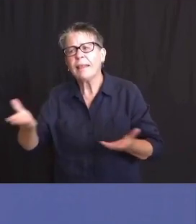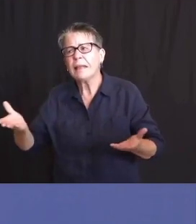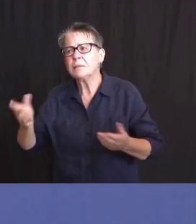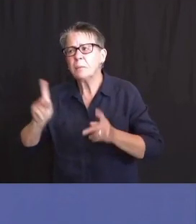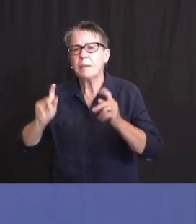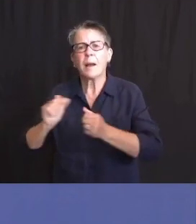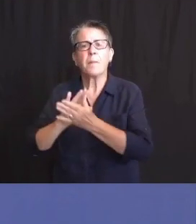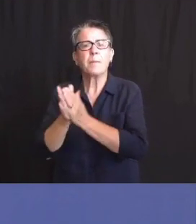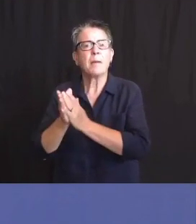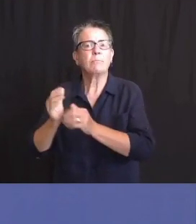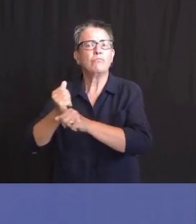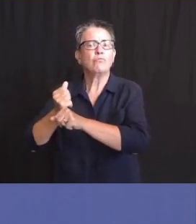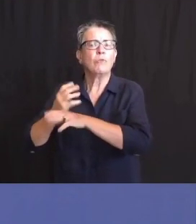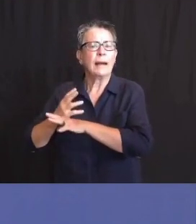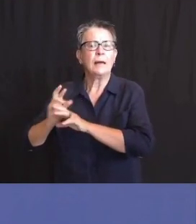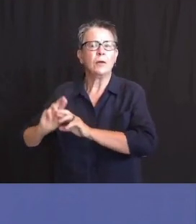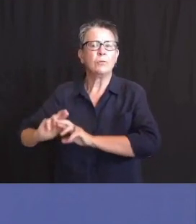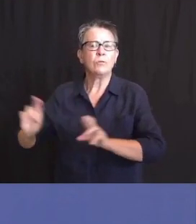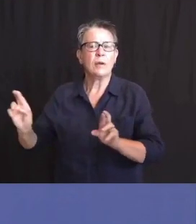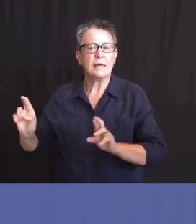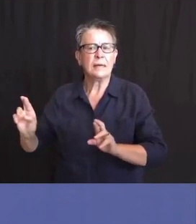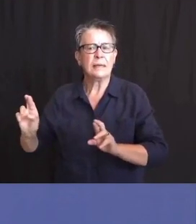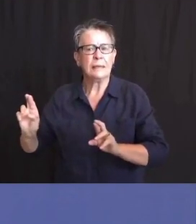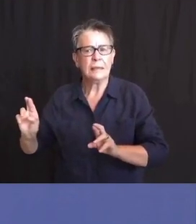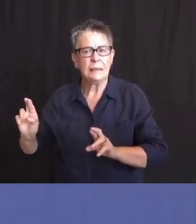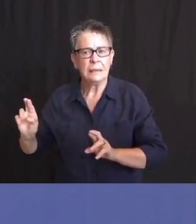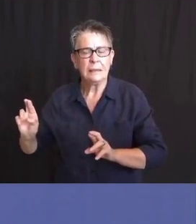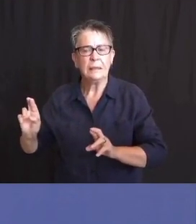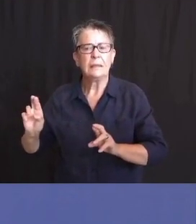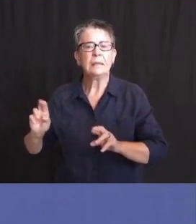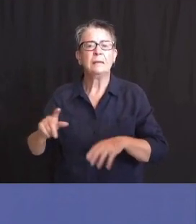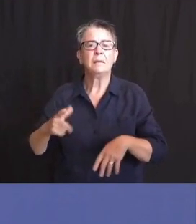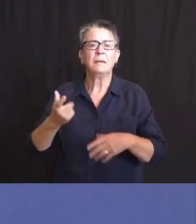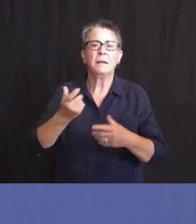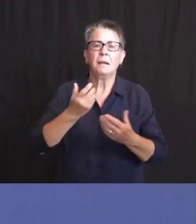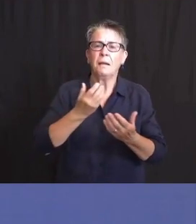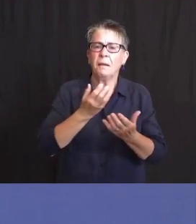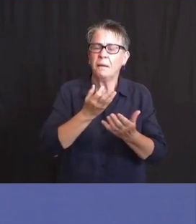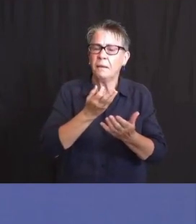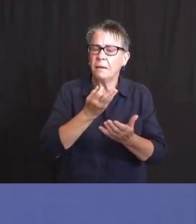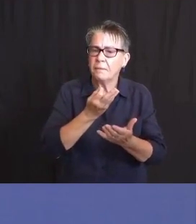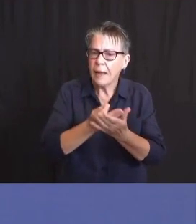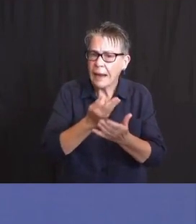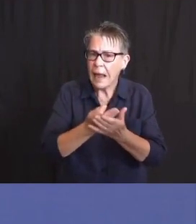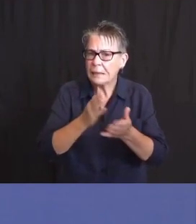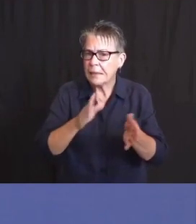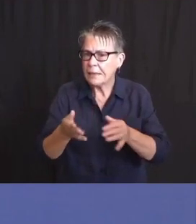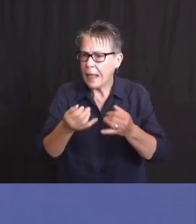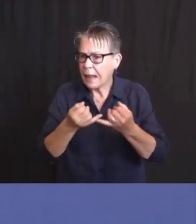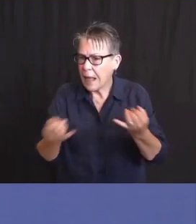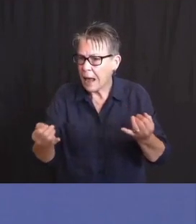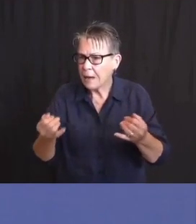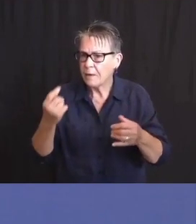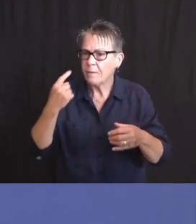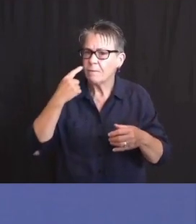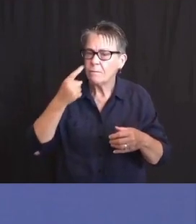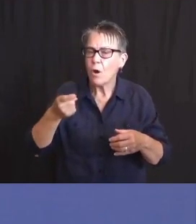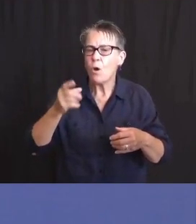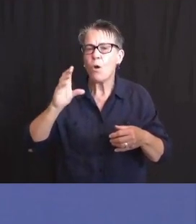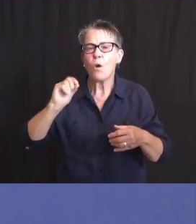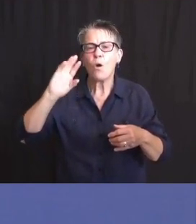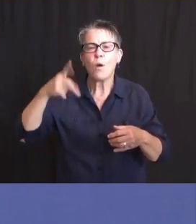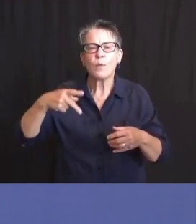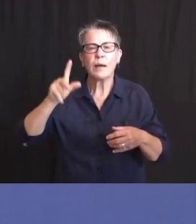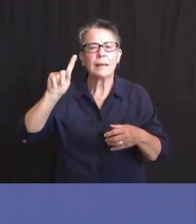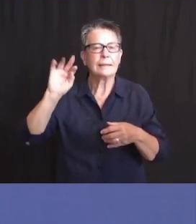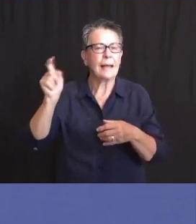deadlines recently passed for corporate business and sales tax collections, and we learned that the sales tax figures for June came in